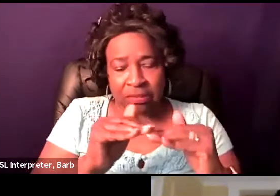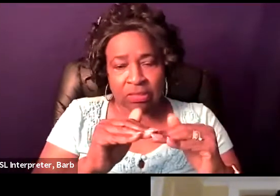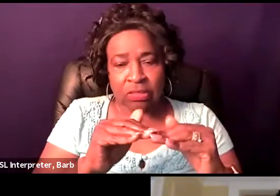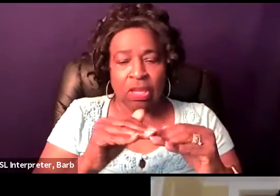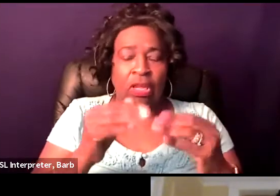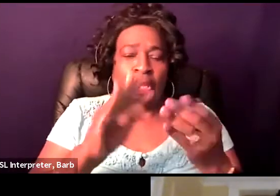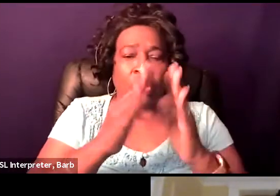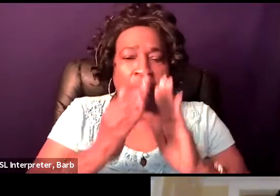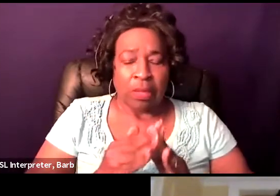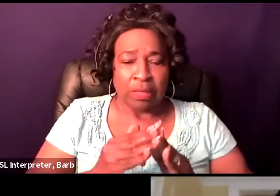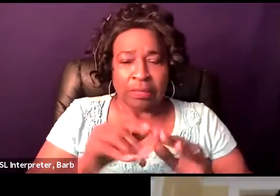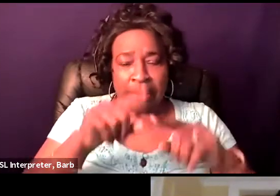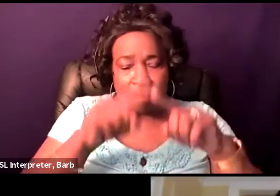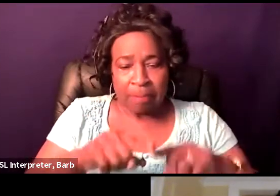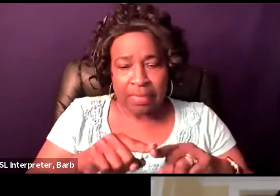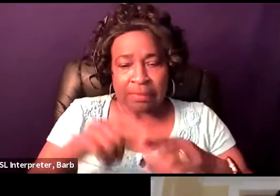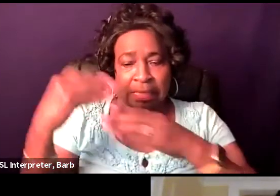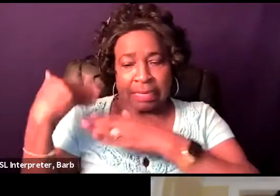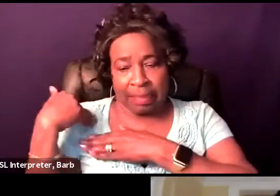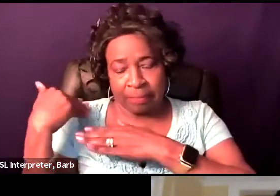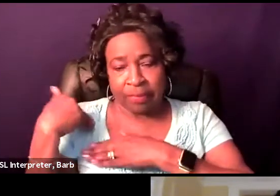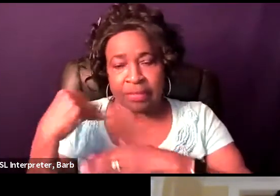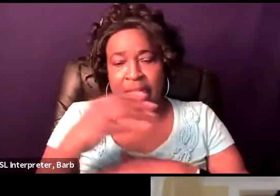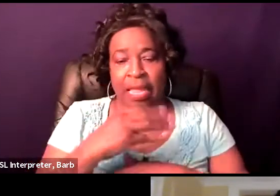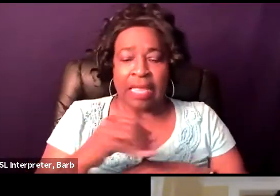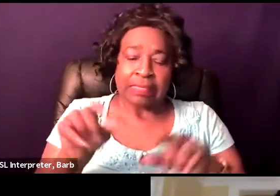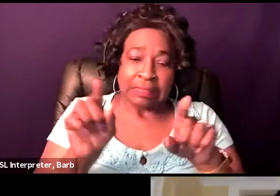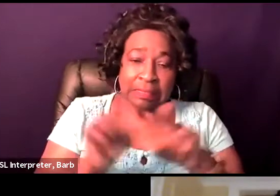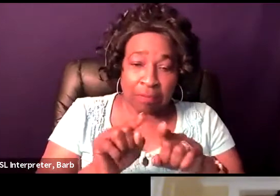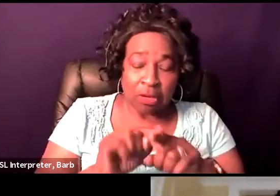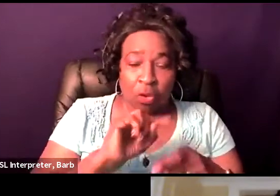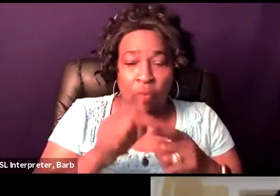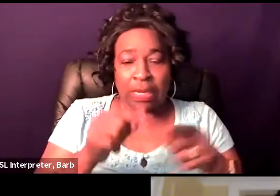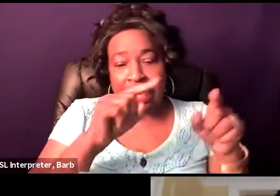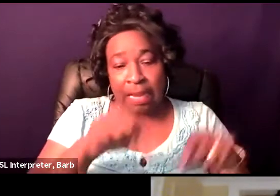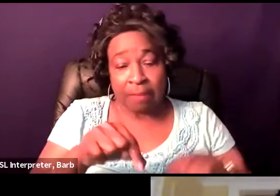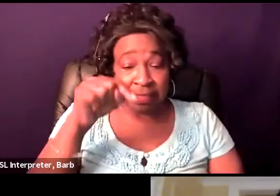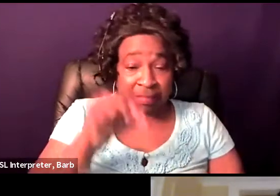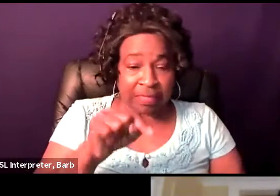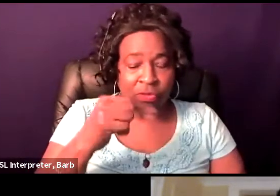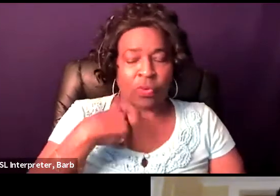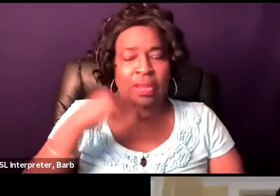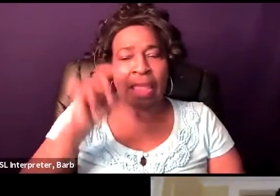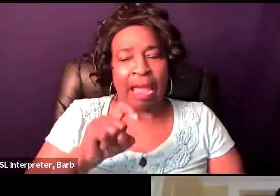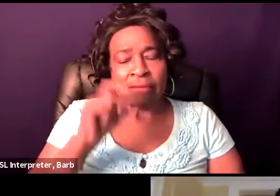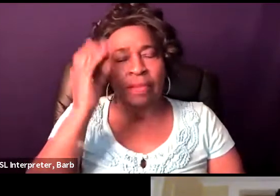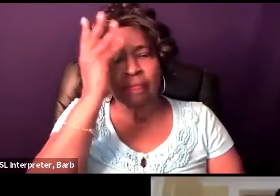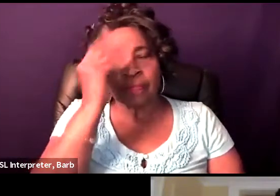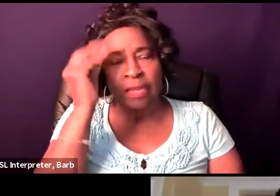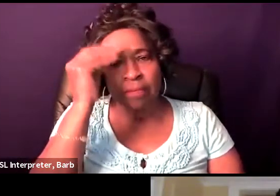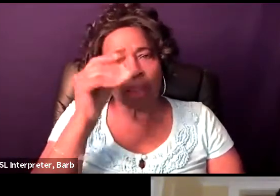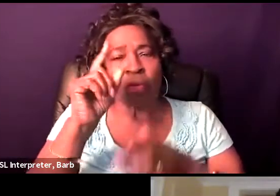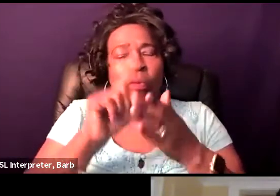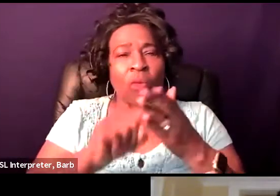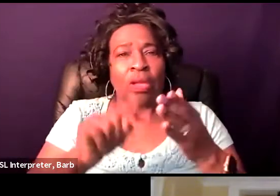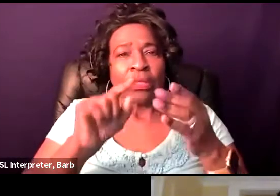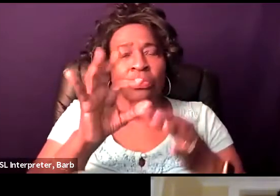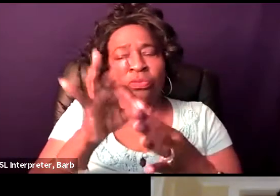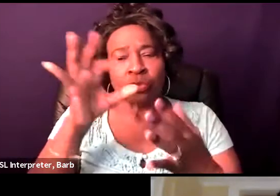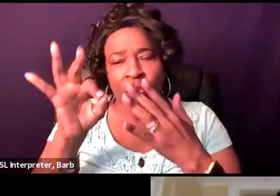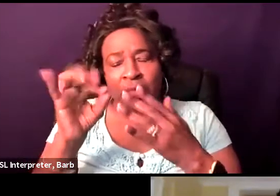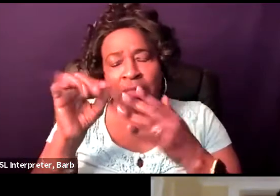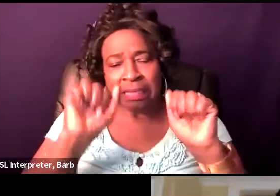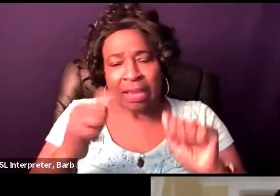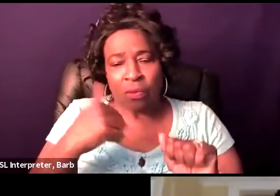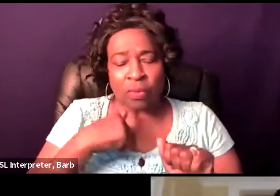community-based accountability. And so similarly, when it comes to this, we have to think about what alternatives can we begin to seed